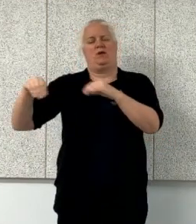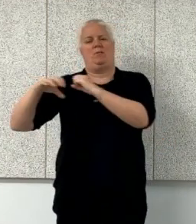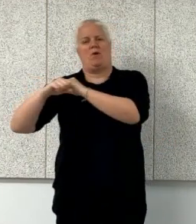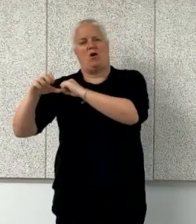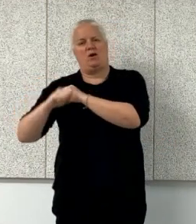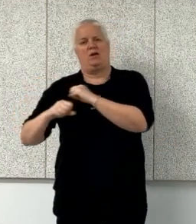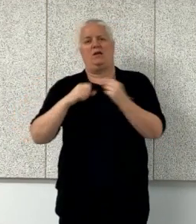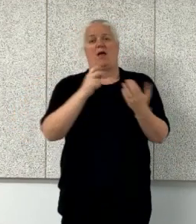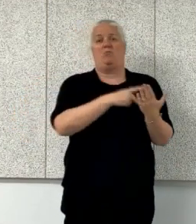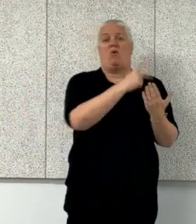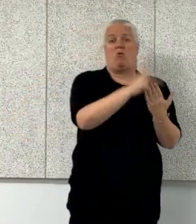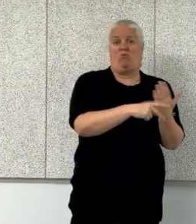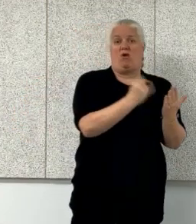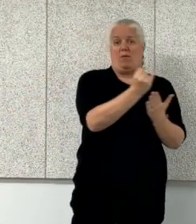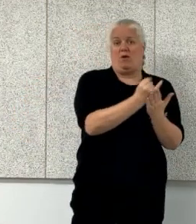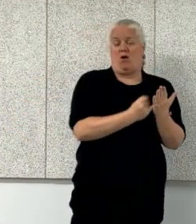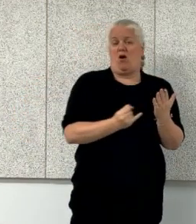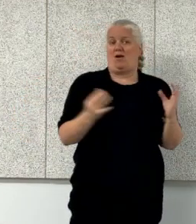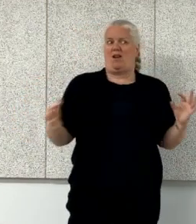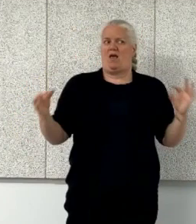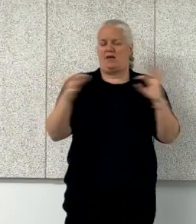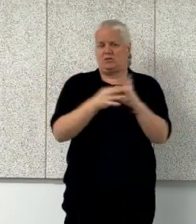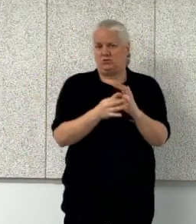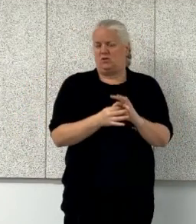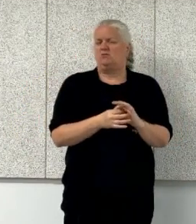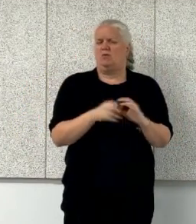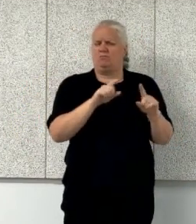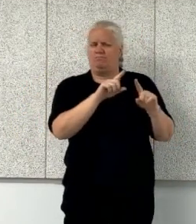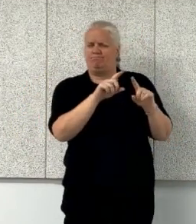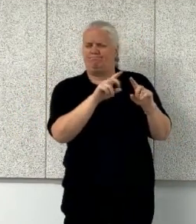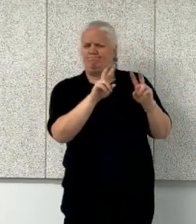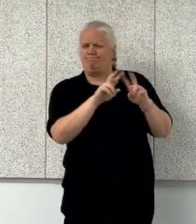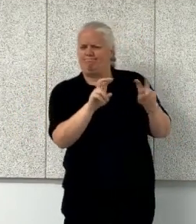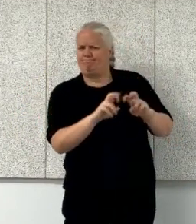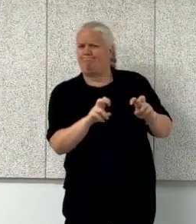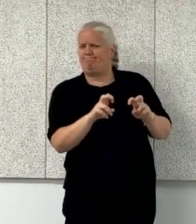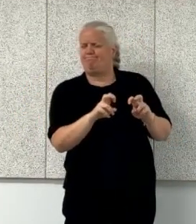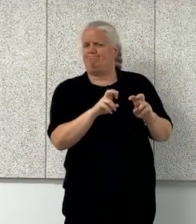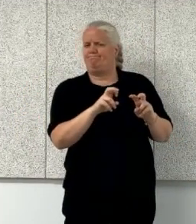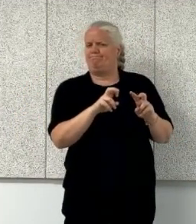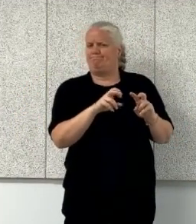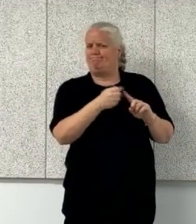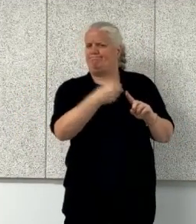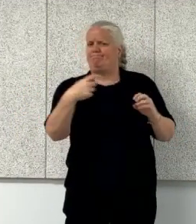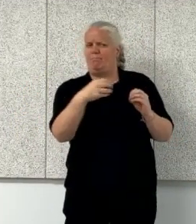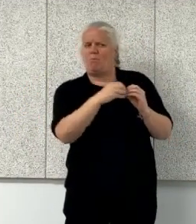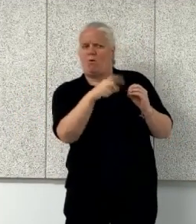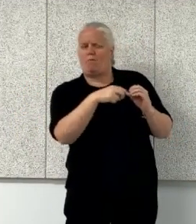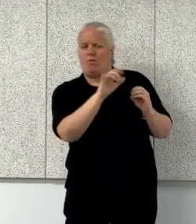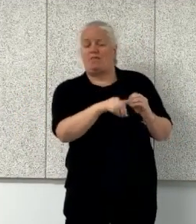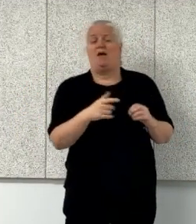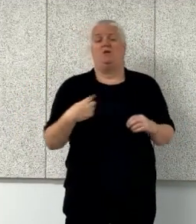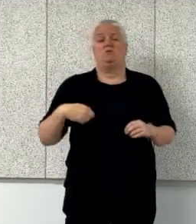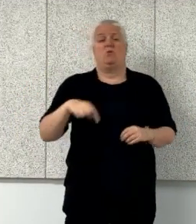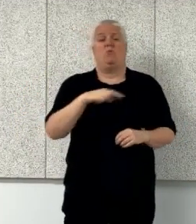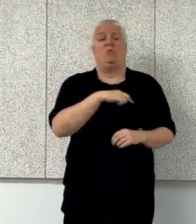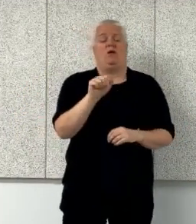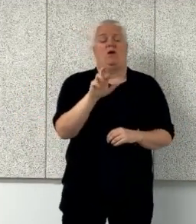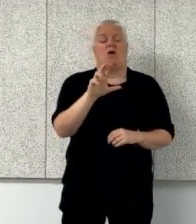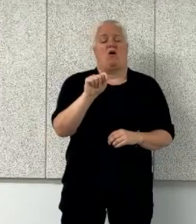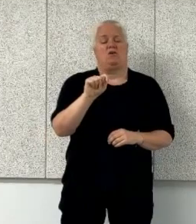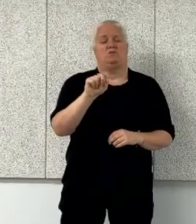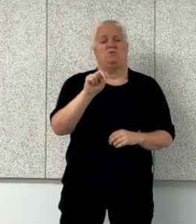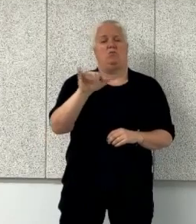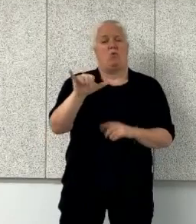little bit more with you, Brian. One of the things I want to frame around this conversation, though, is that at Art New York, we serve a lot of organizations where those people